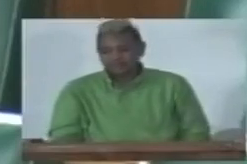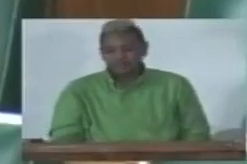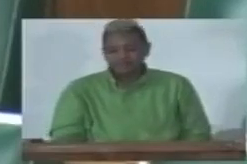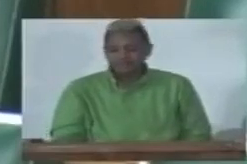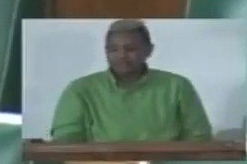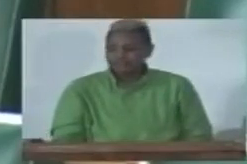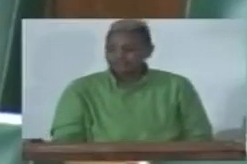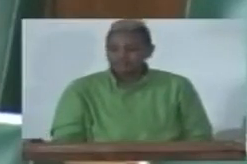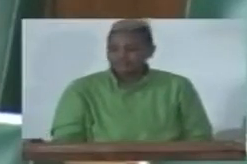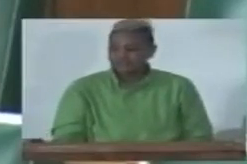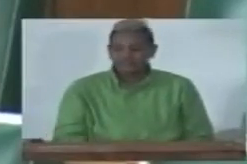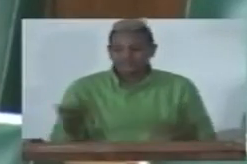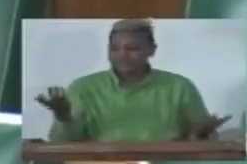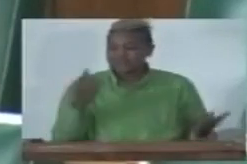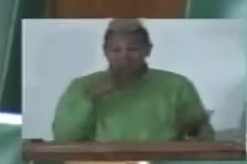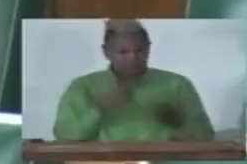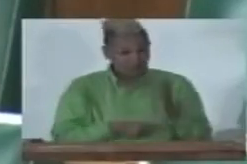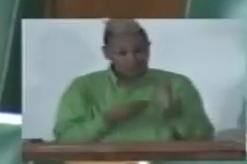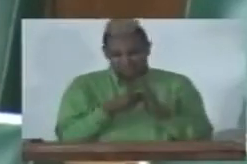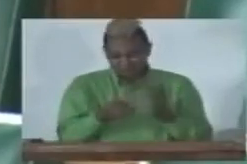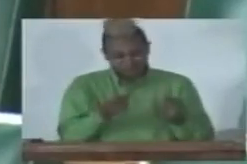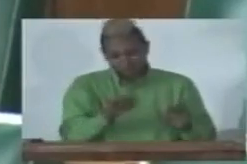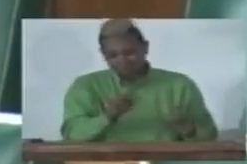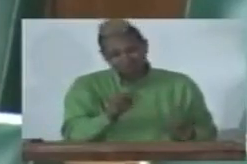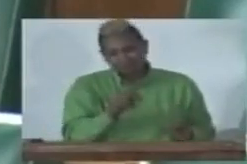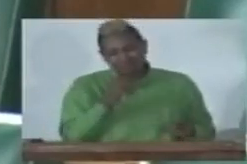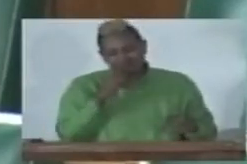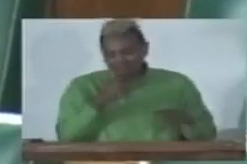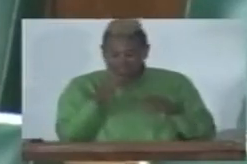It don't take much to do that. Yeah, that is true.